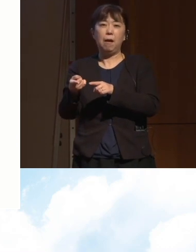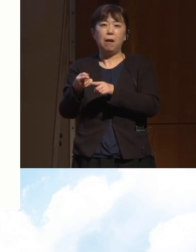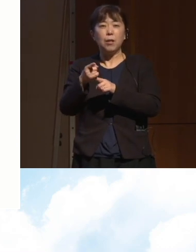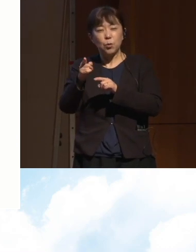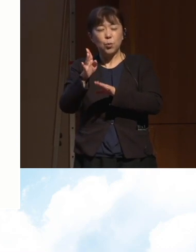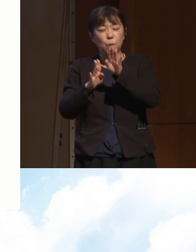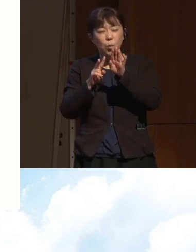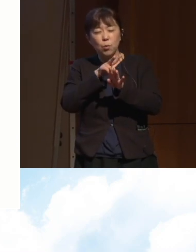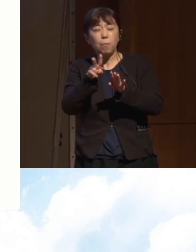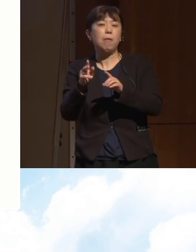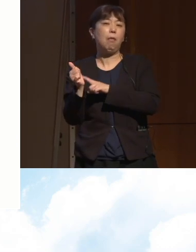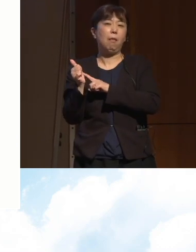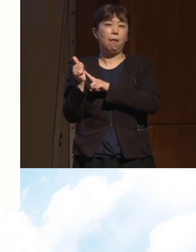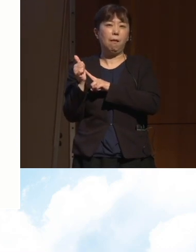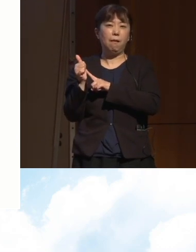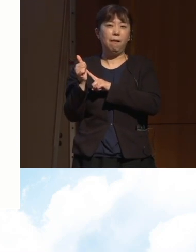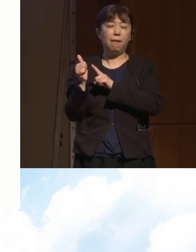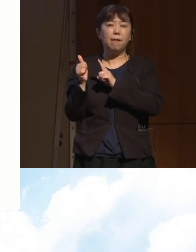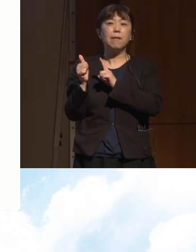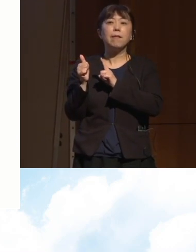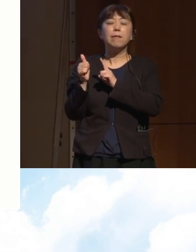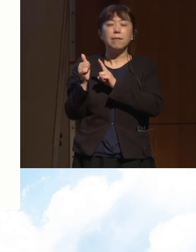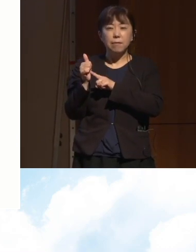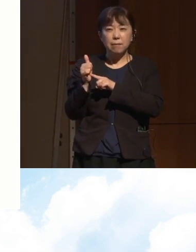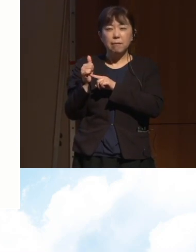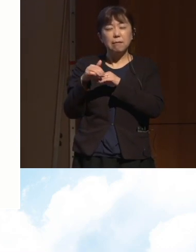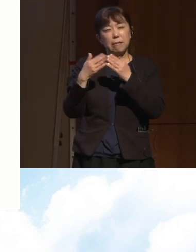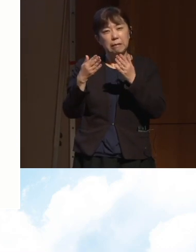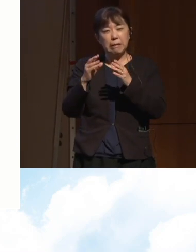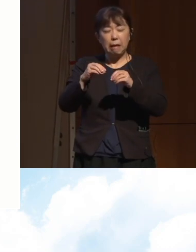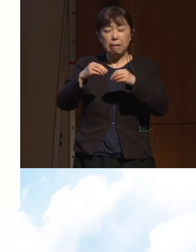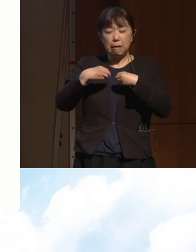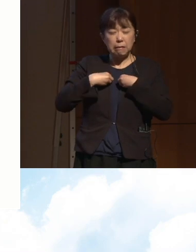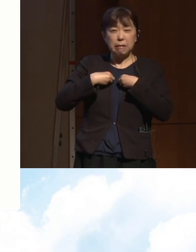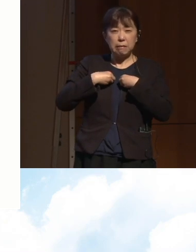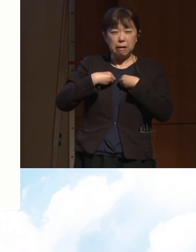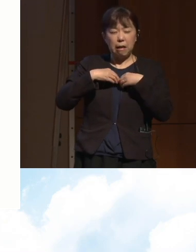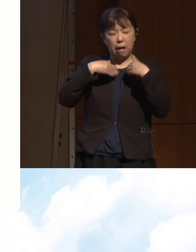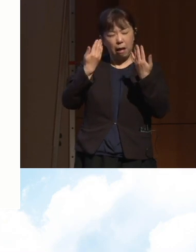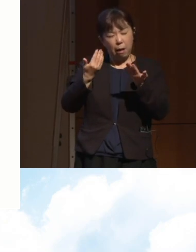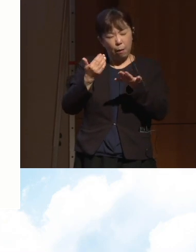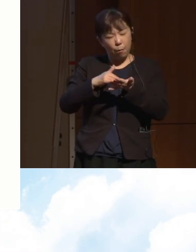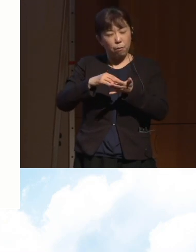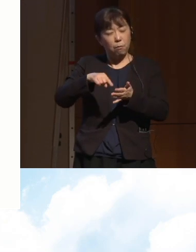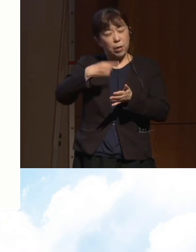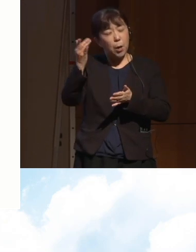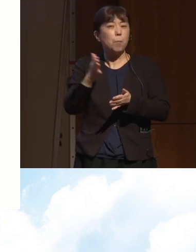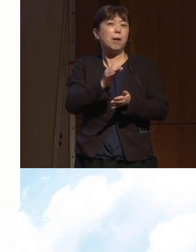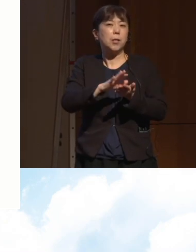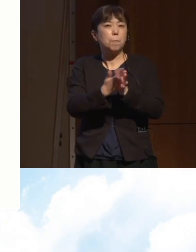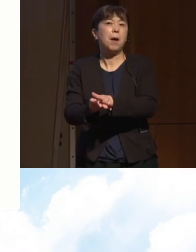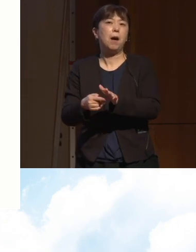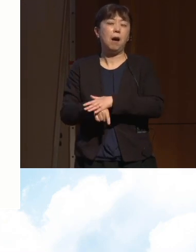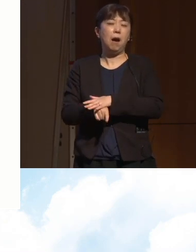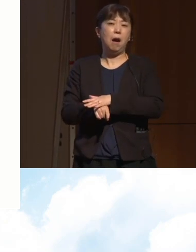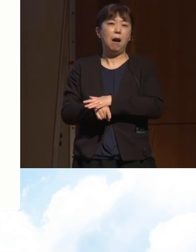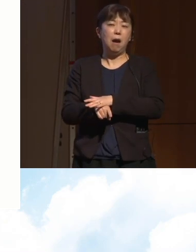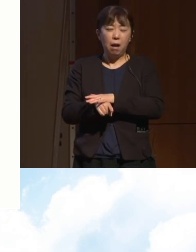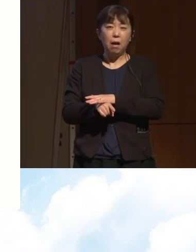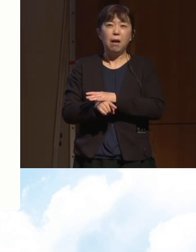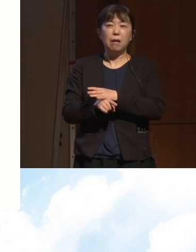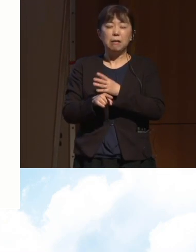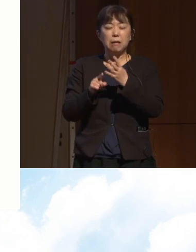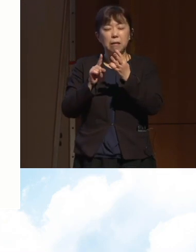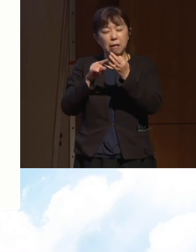give or take. And so he thought, there must be something in the blood of the few people who survive that enables them